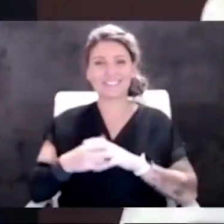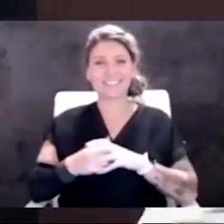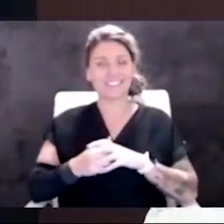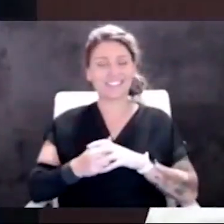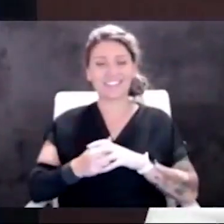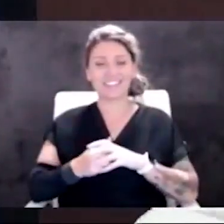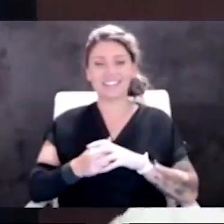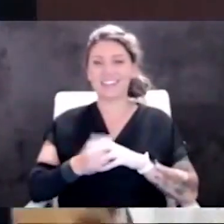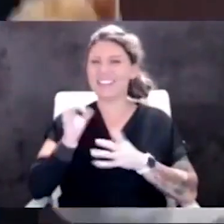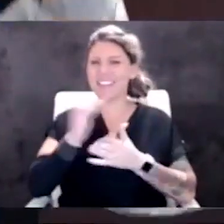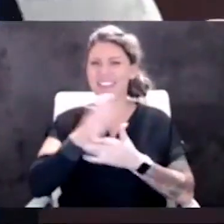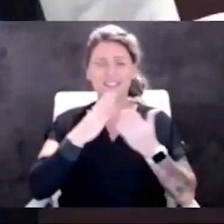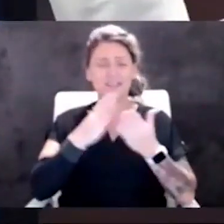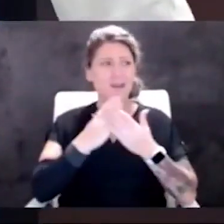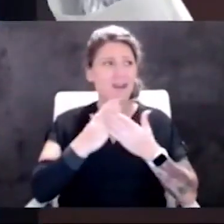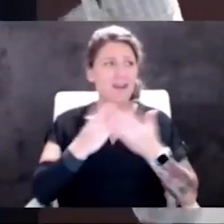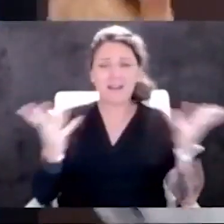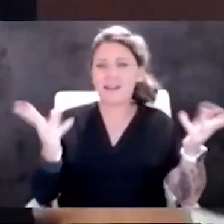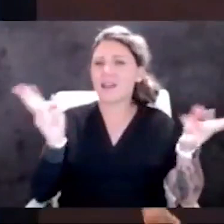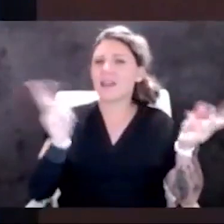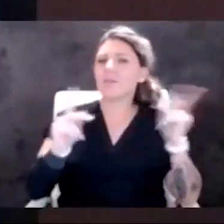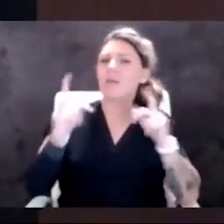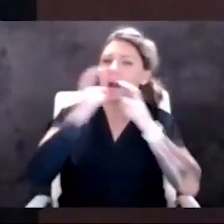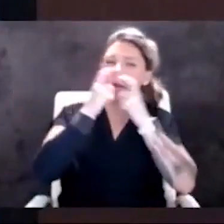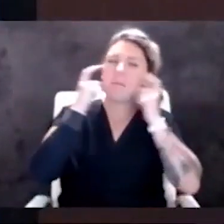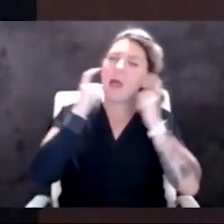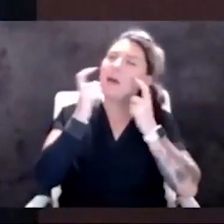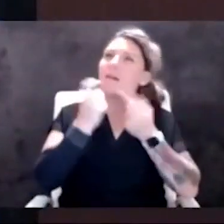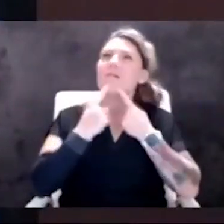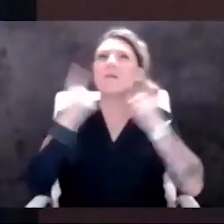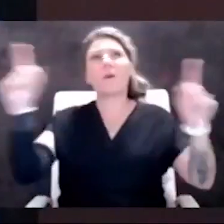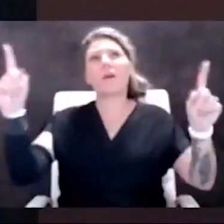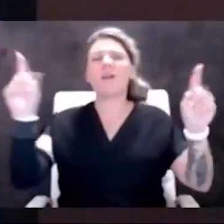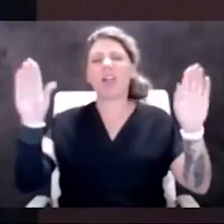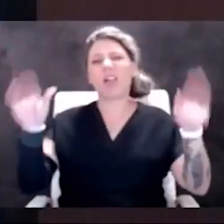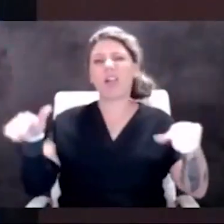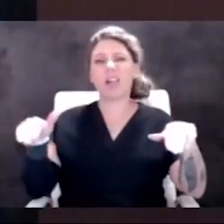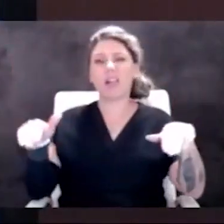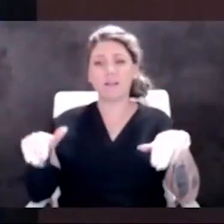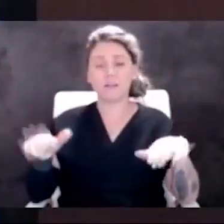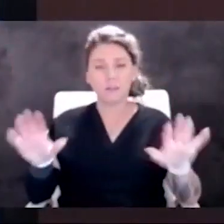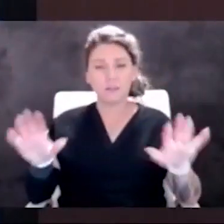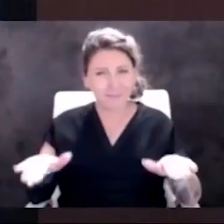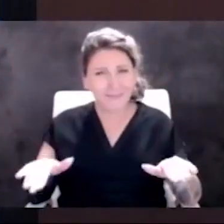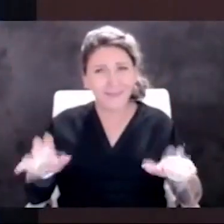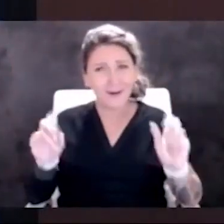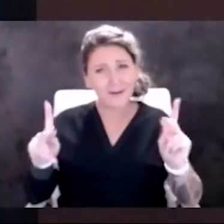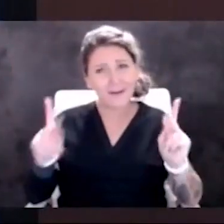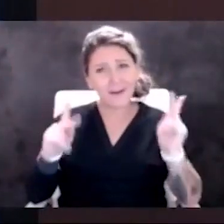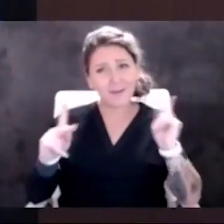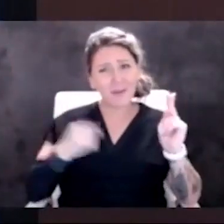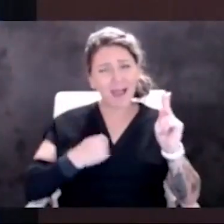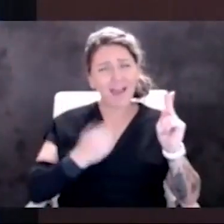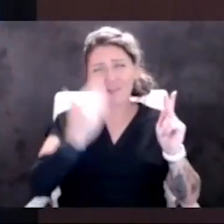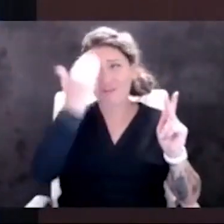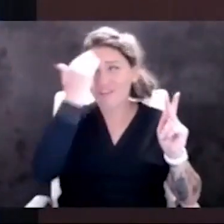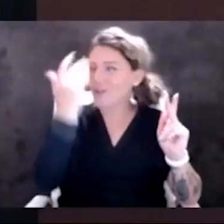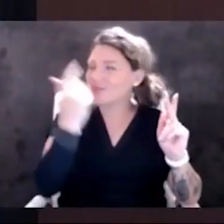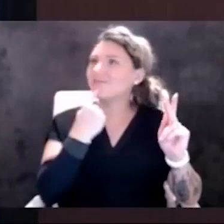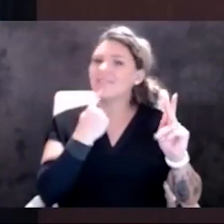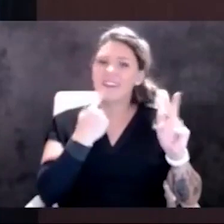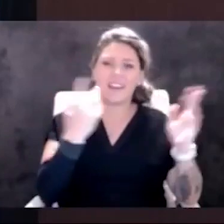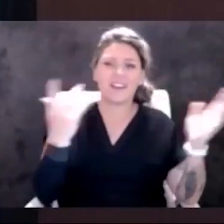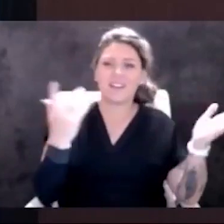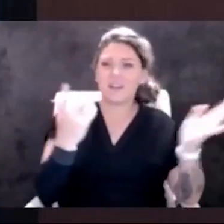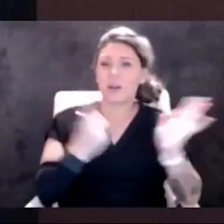You see all these folks out there, oh, masking doesn't work. I'm like, okay, folks, I know I've probably said this once or